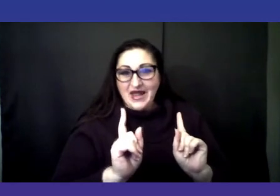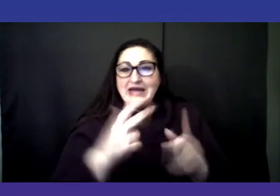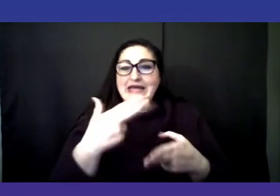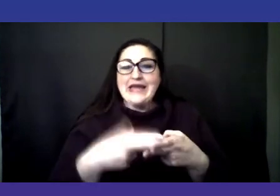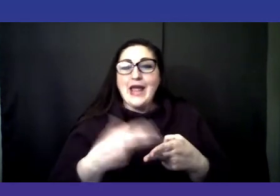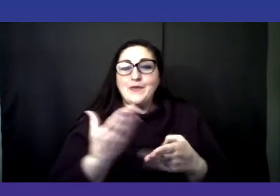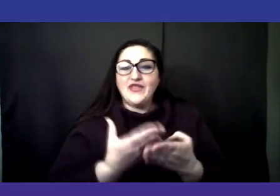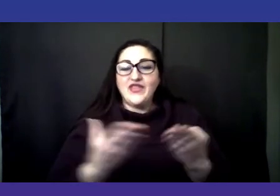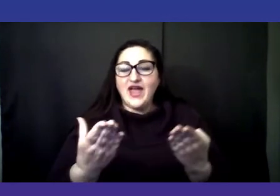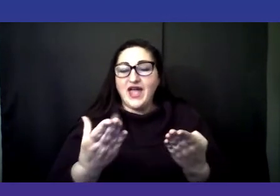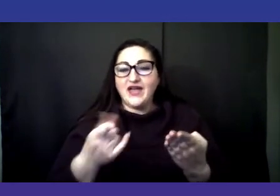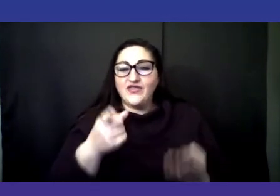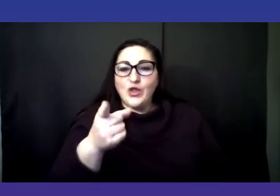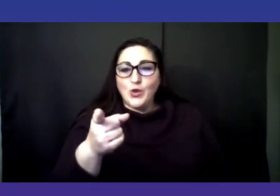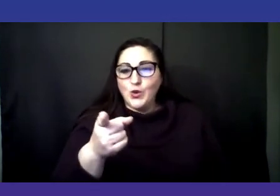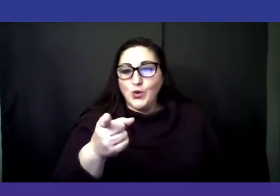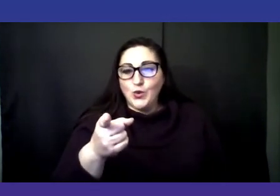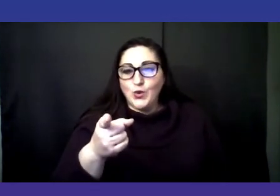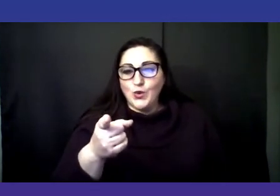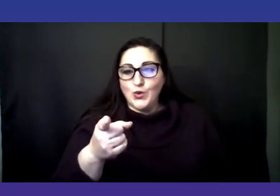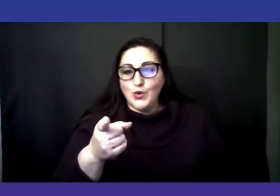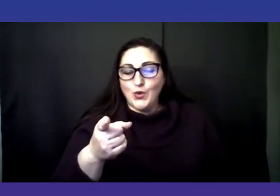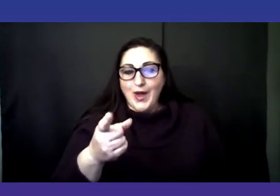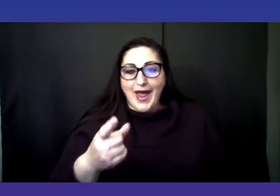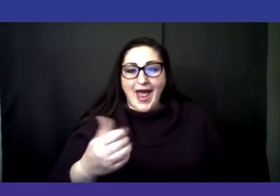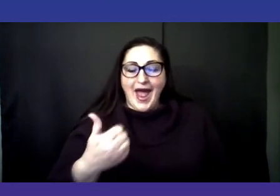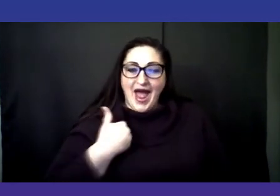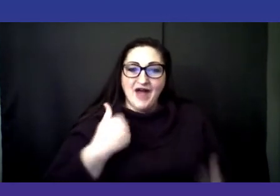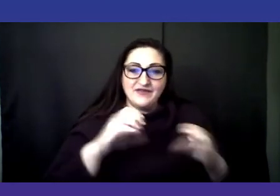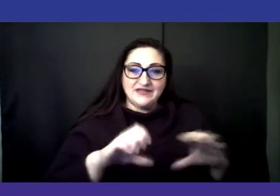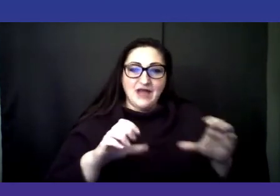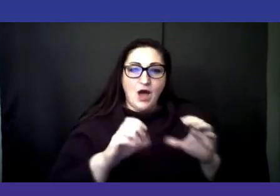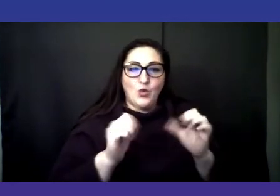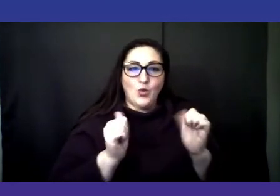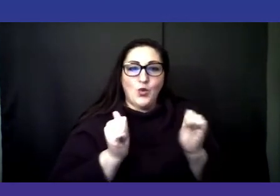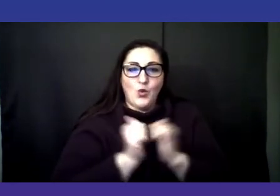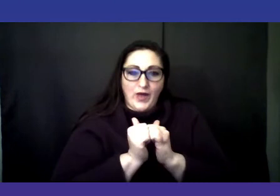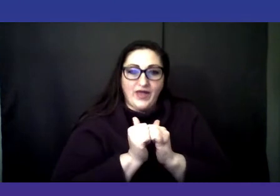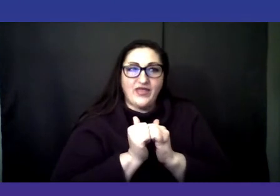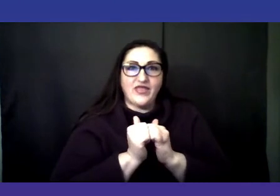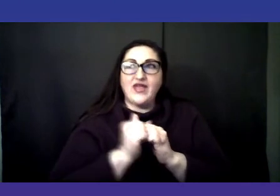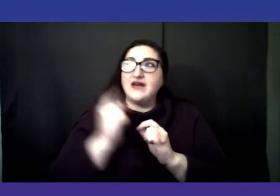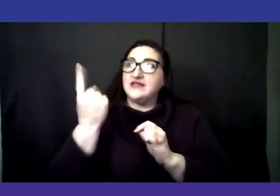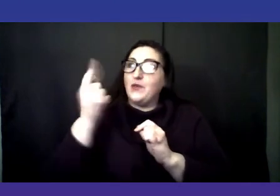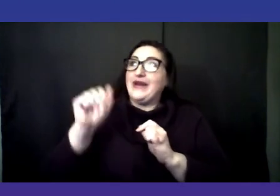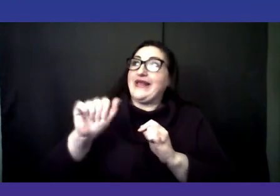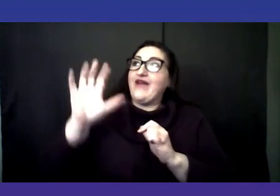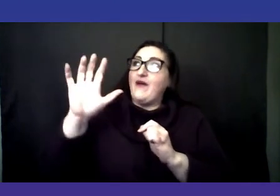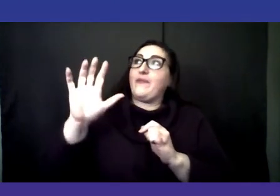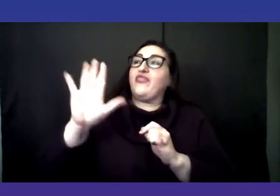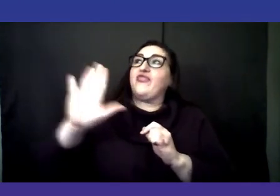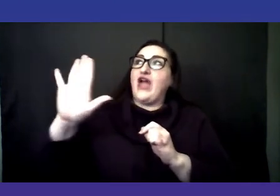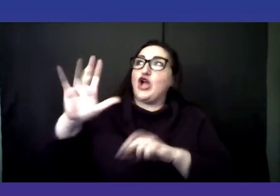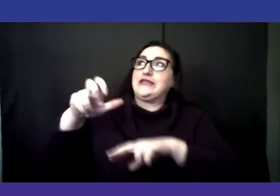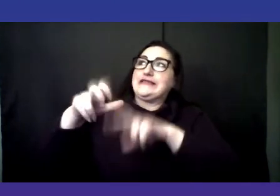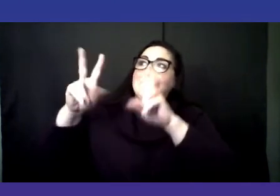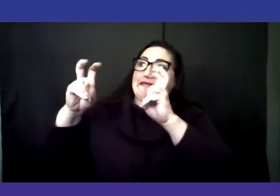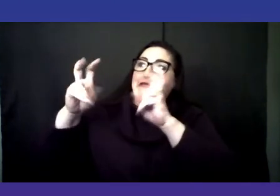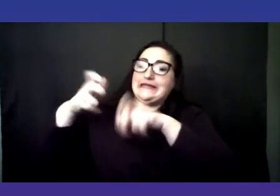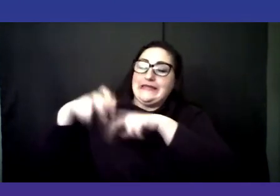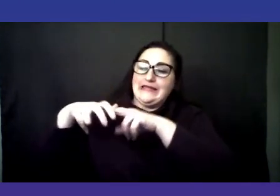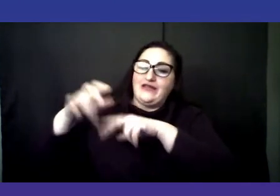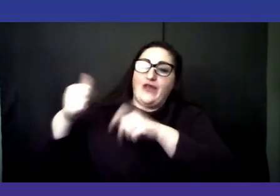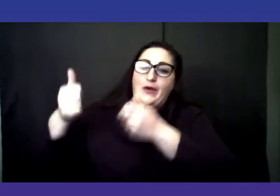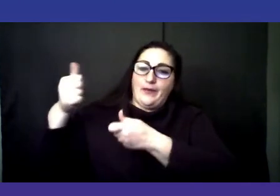that you have done with the coin that has been given up in this 2035.